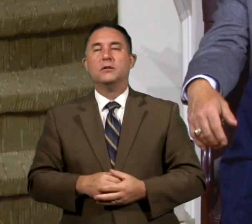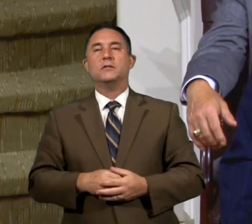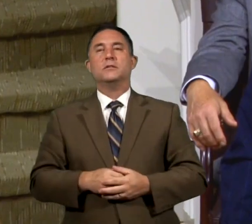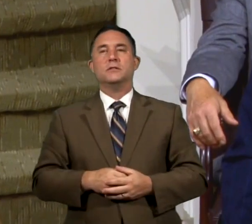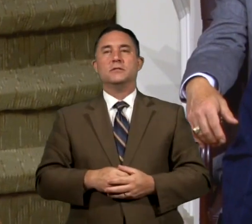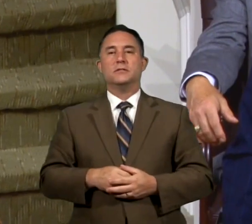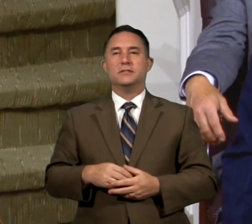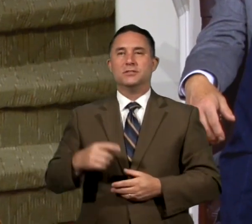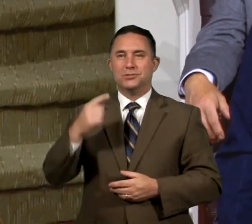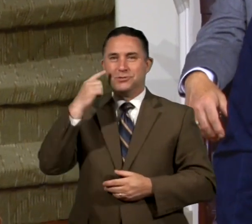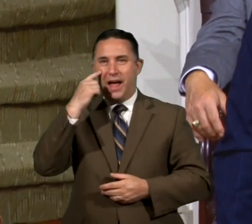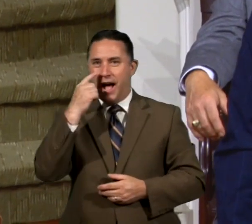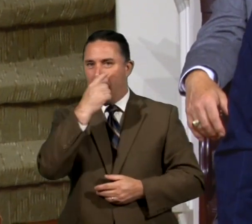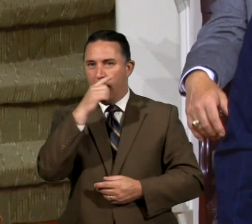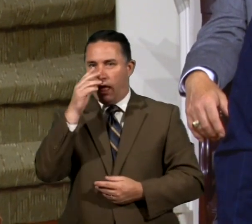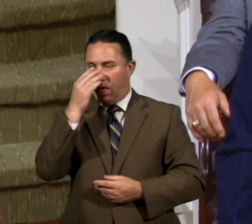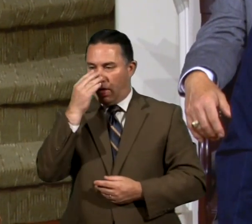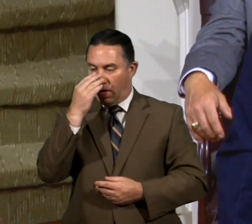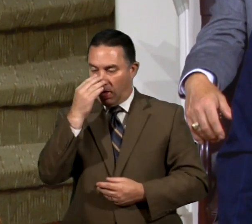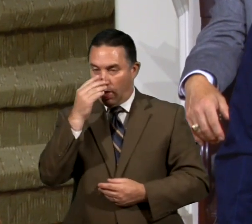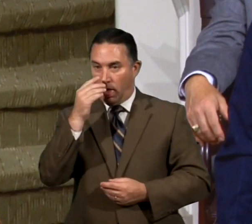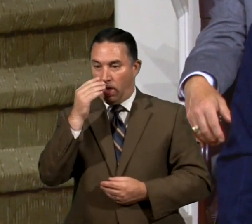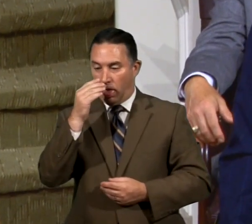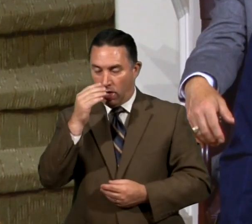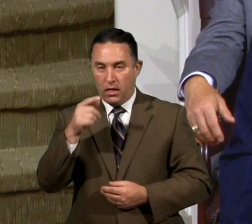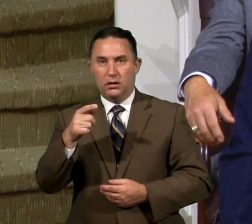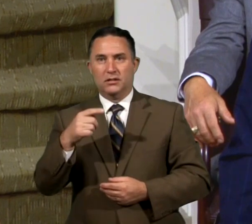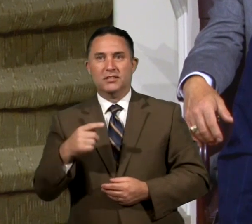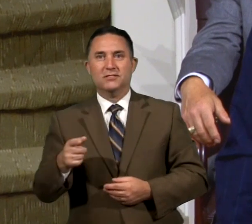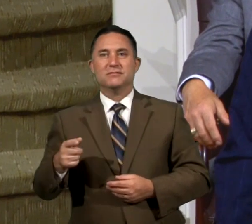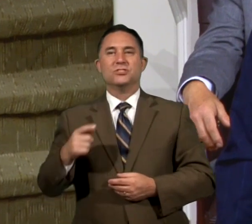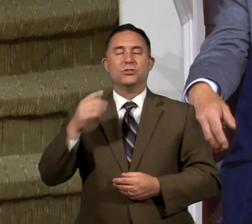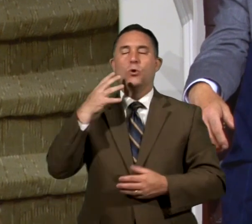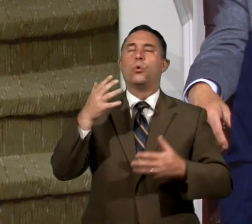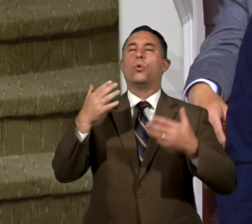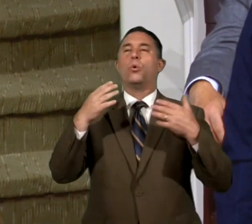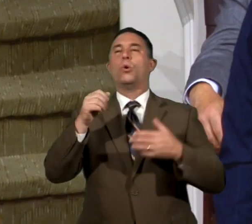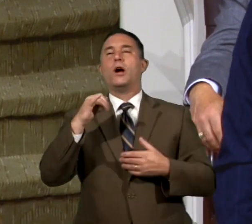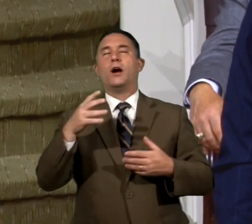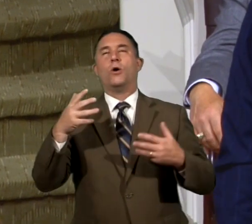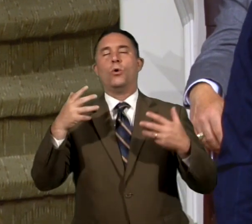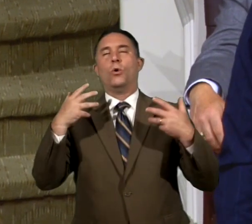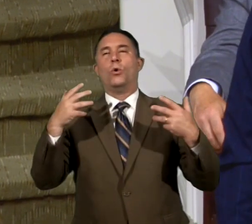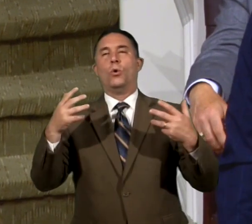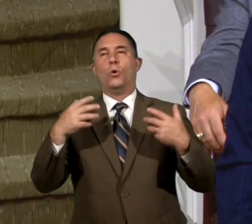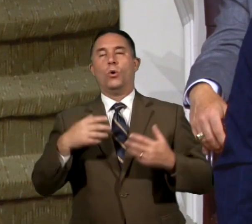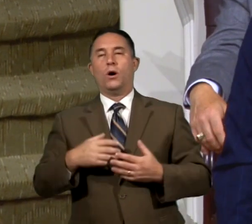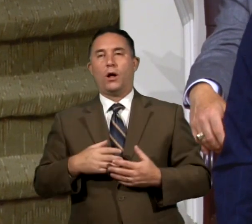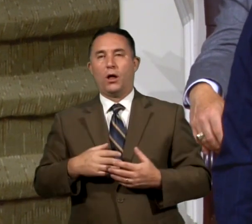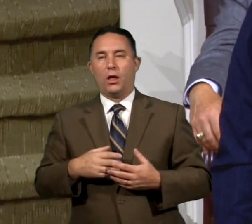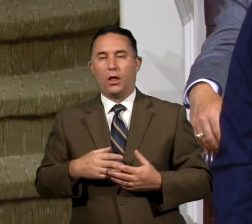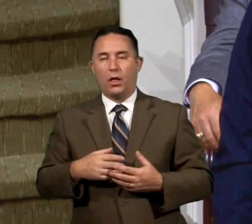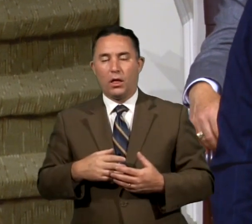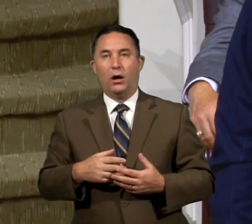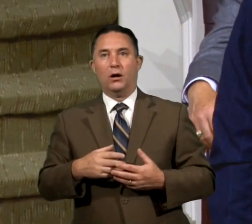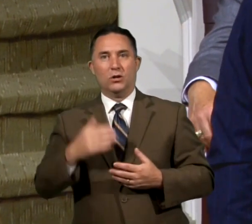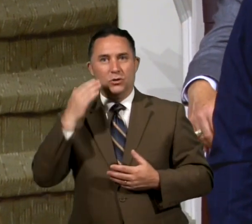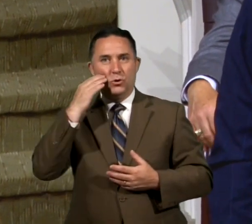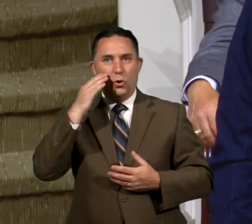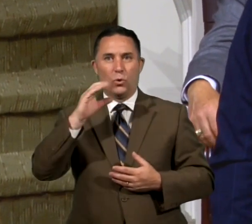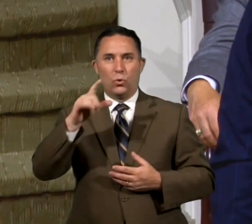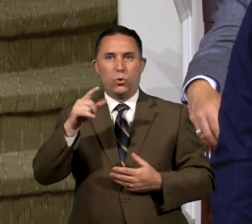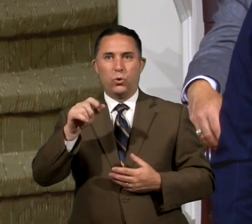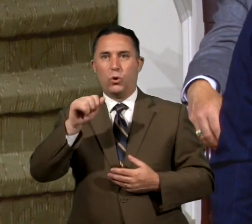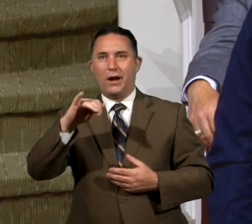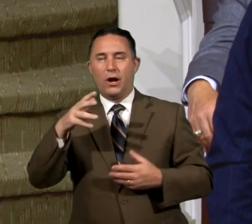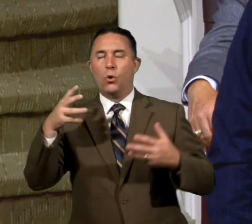He shut those eyes. And I can imagine the cool air blowing up on him. And you know, the cool air is blowing,